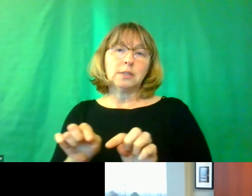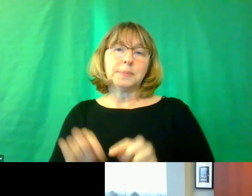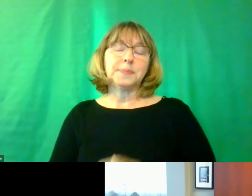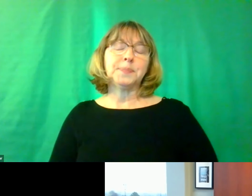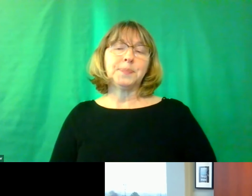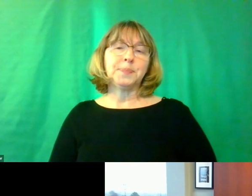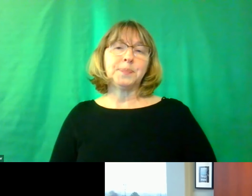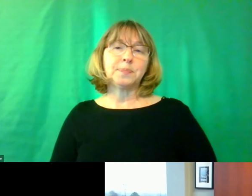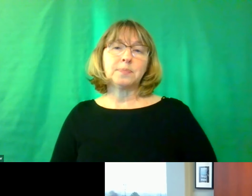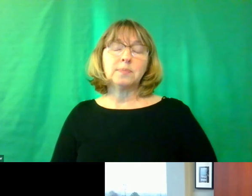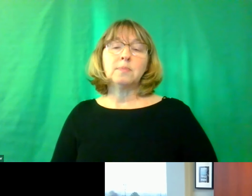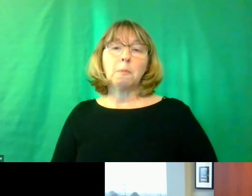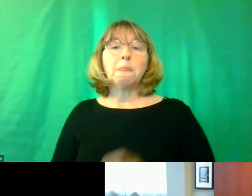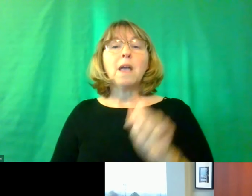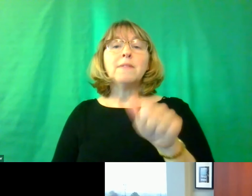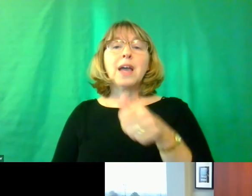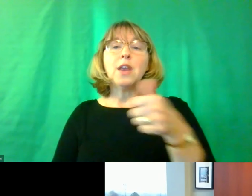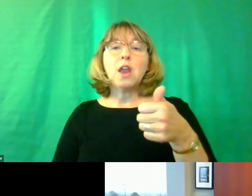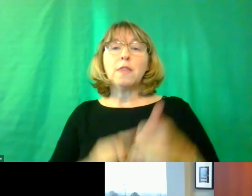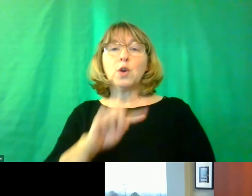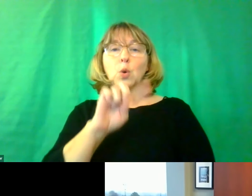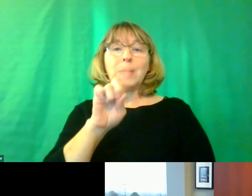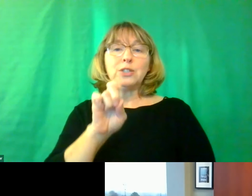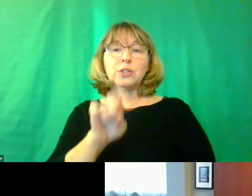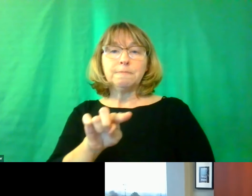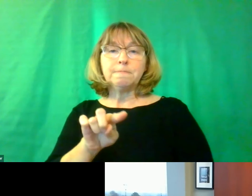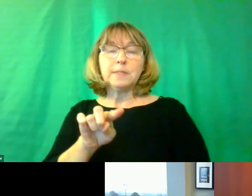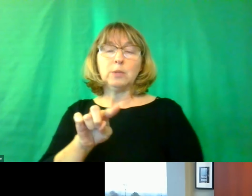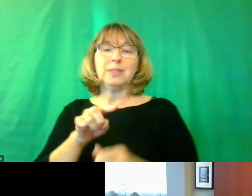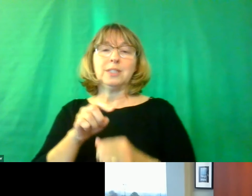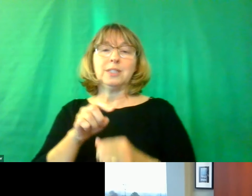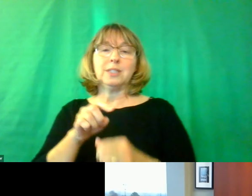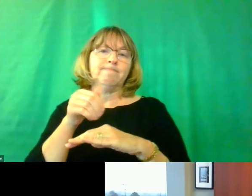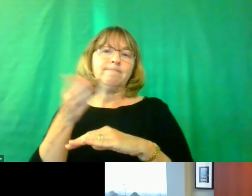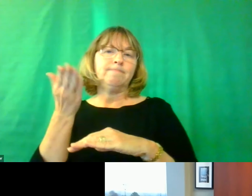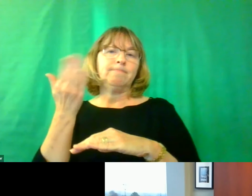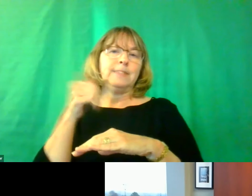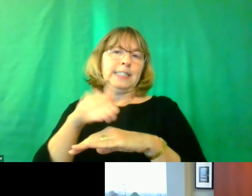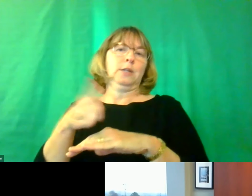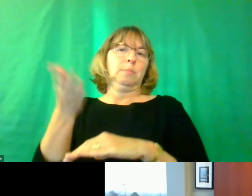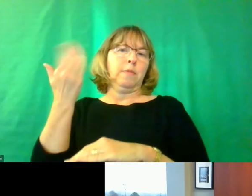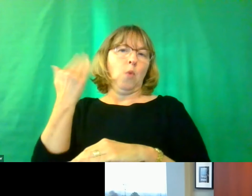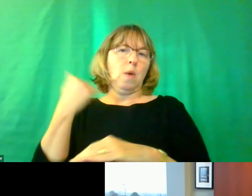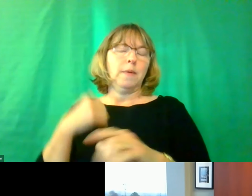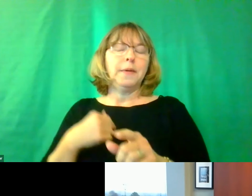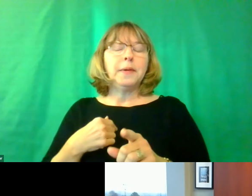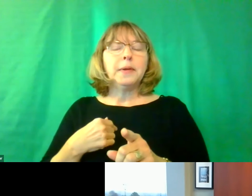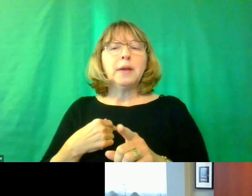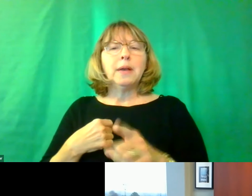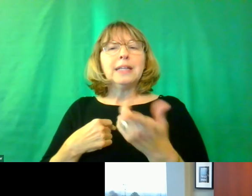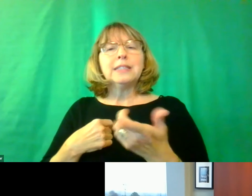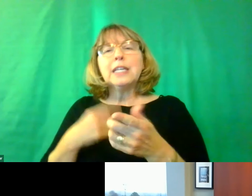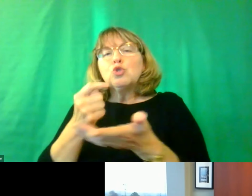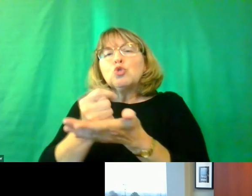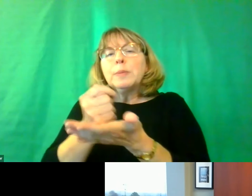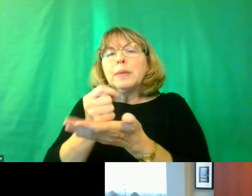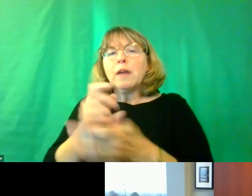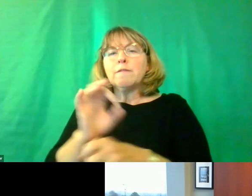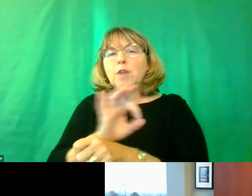questions that was sent in advance. And this really kind of centers around the treatment of functional disorders. So, one aspect